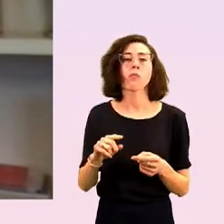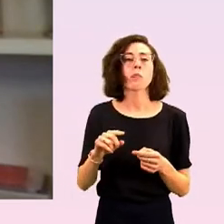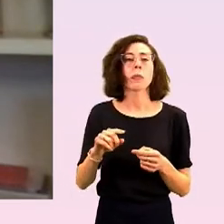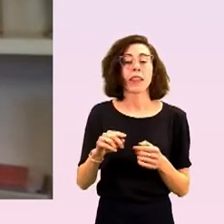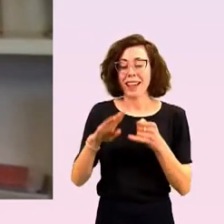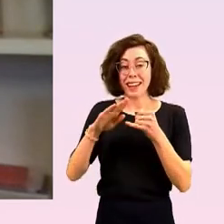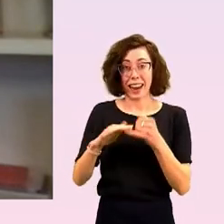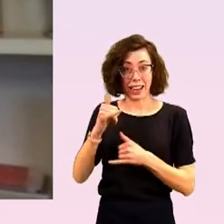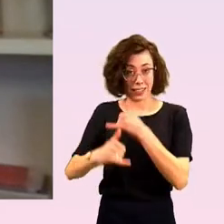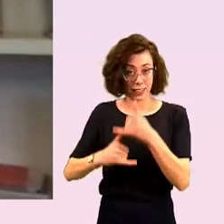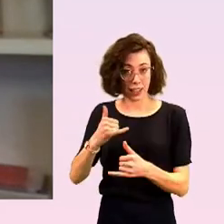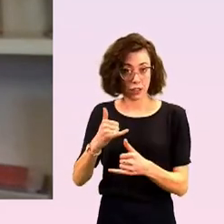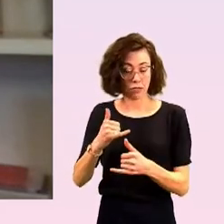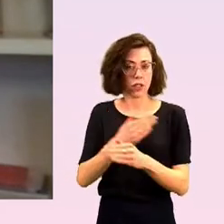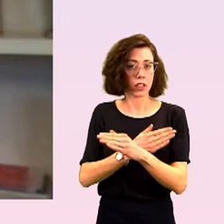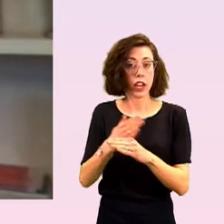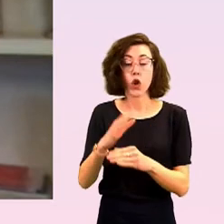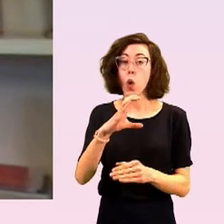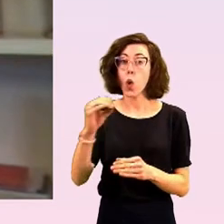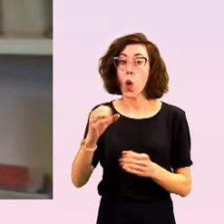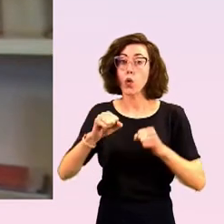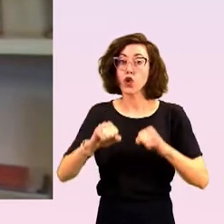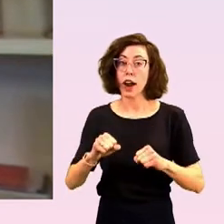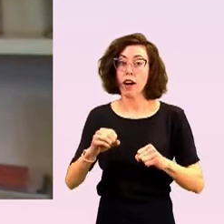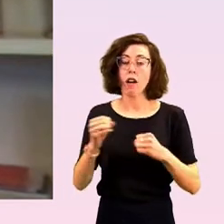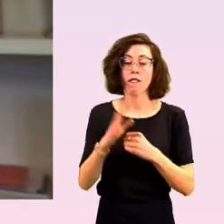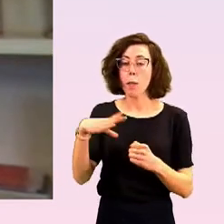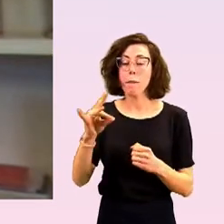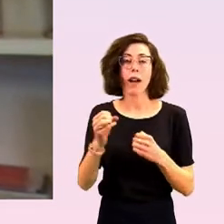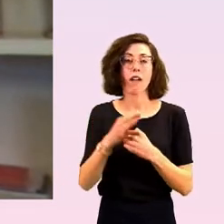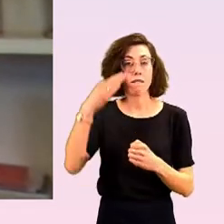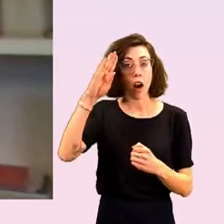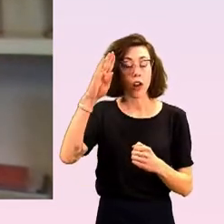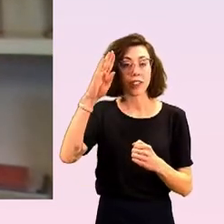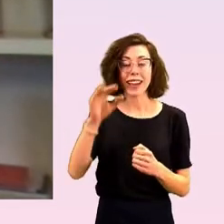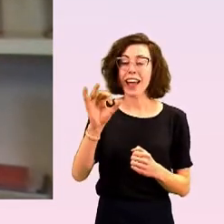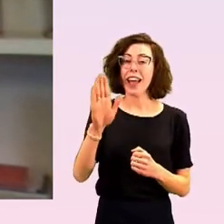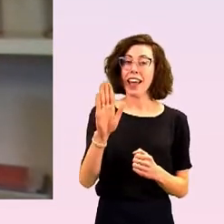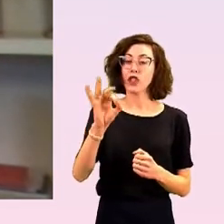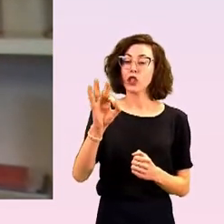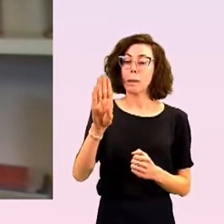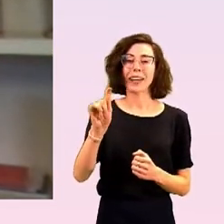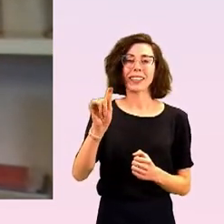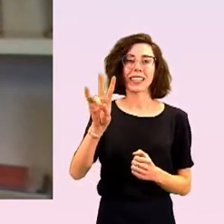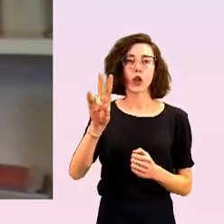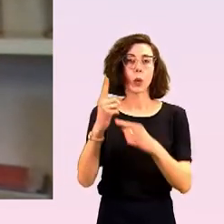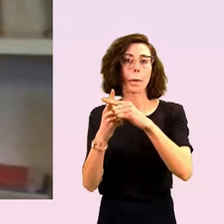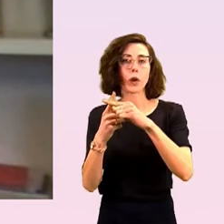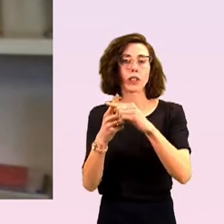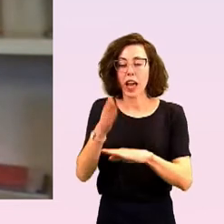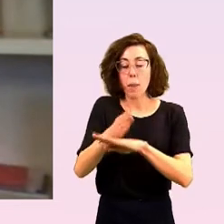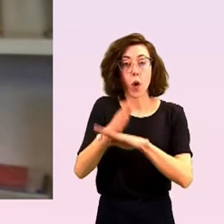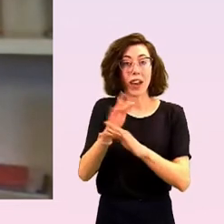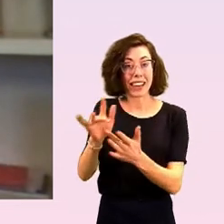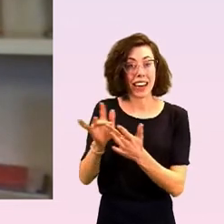as co-chair of the Bank of Ireland Group's LGBT plus employee network, which is called With Pride.